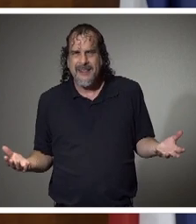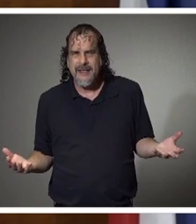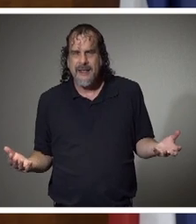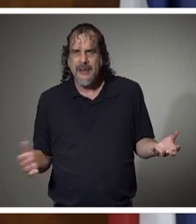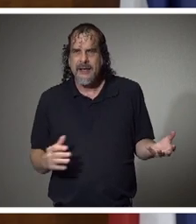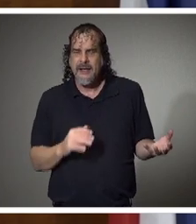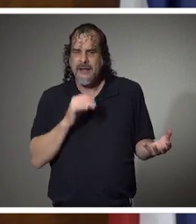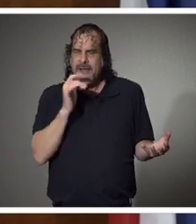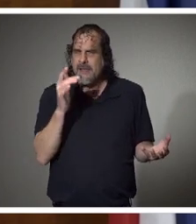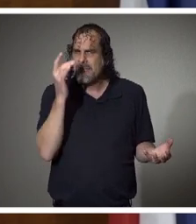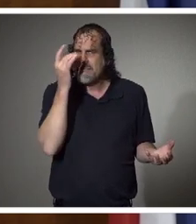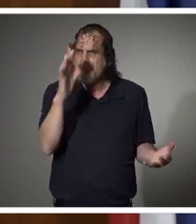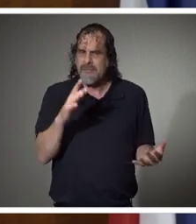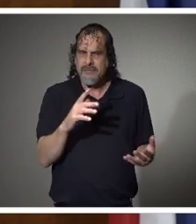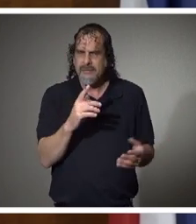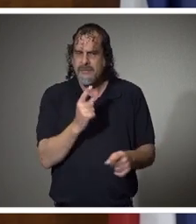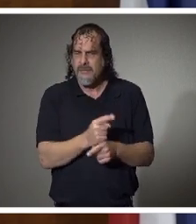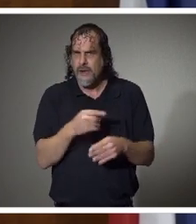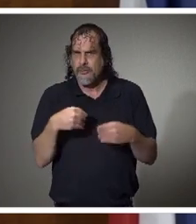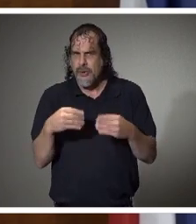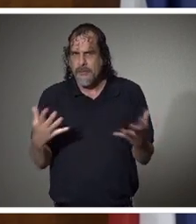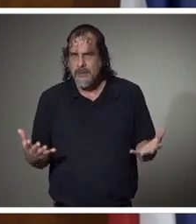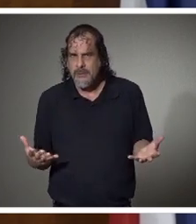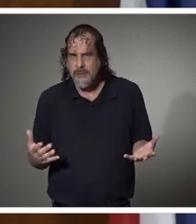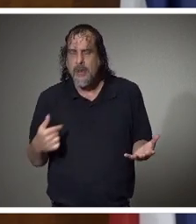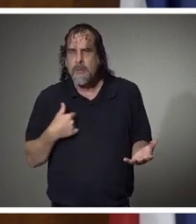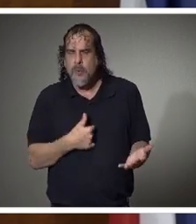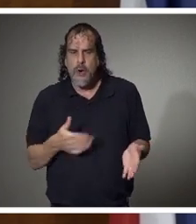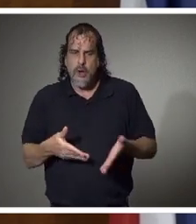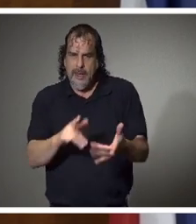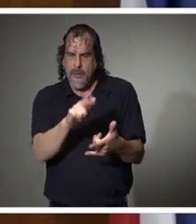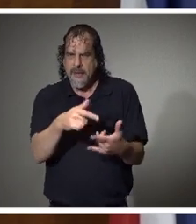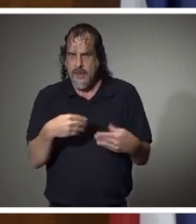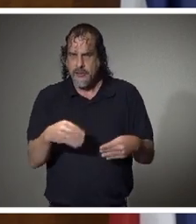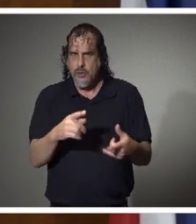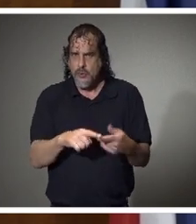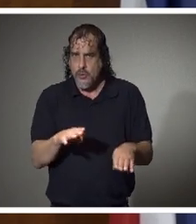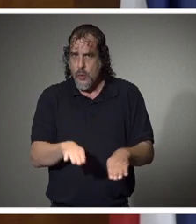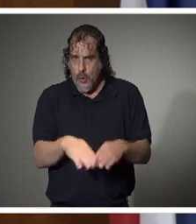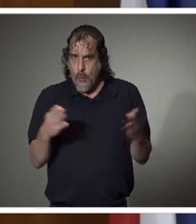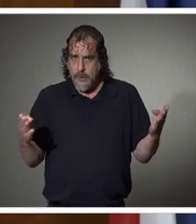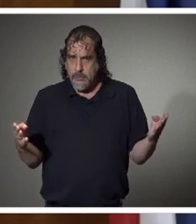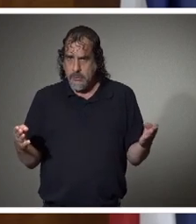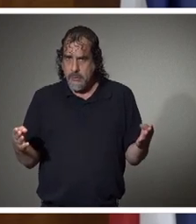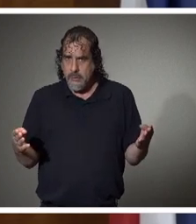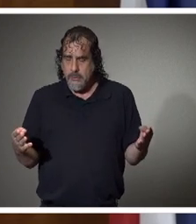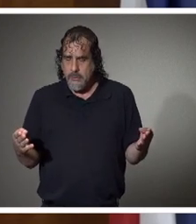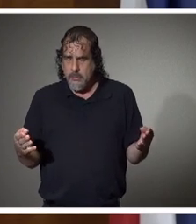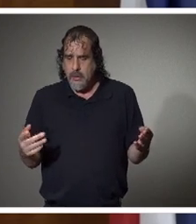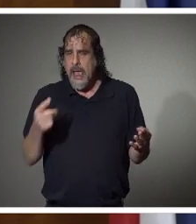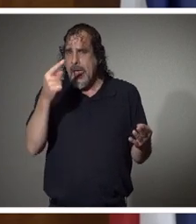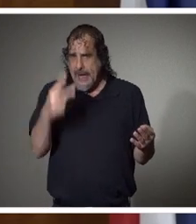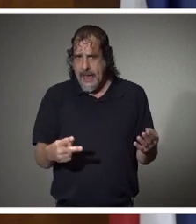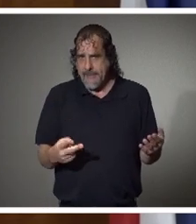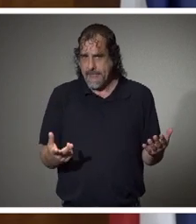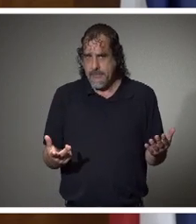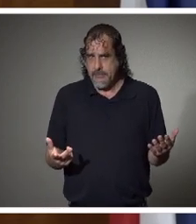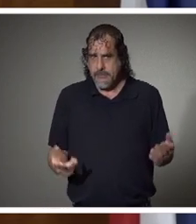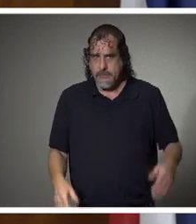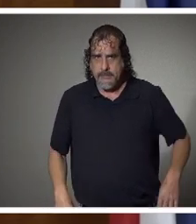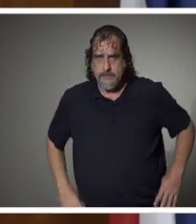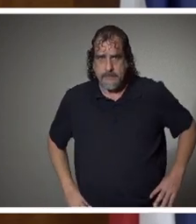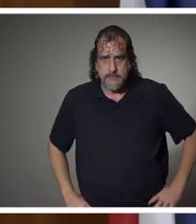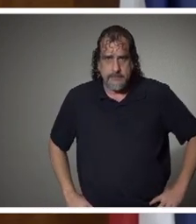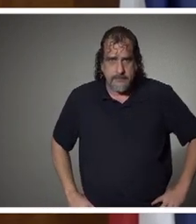a smart way in which to do it. But we are allowing that store to open and to open at half capacity. It sounds like you're